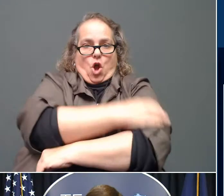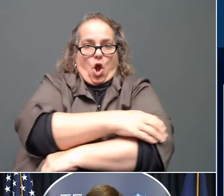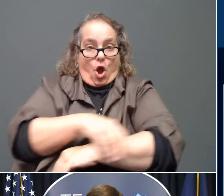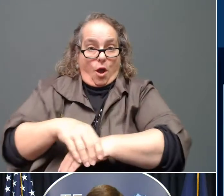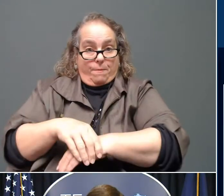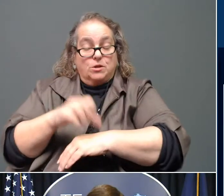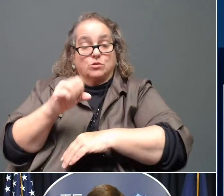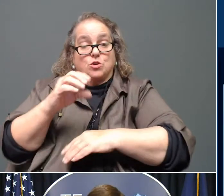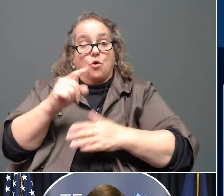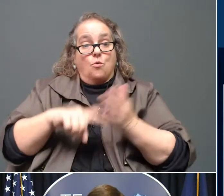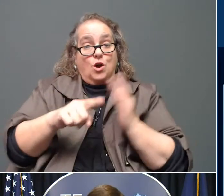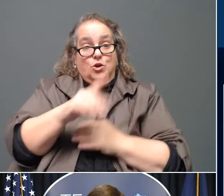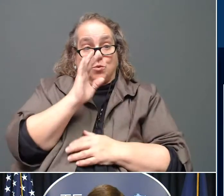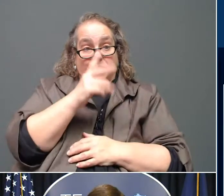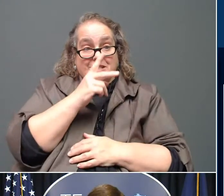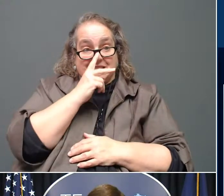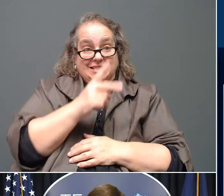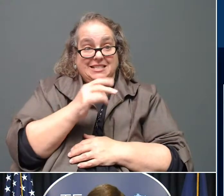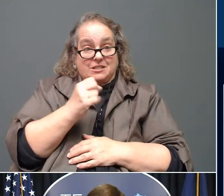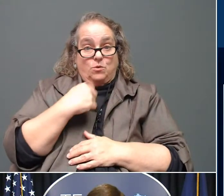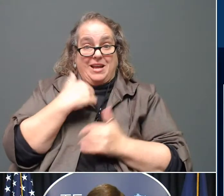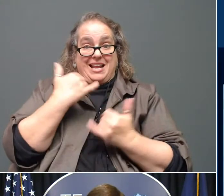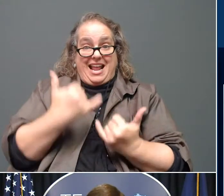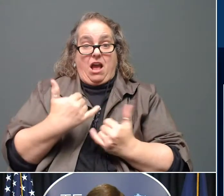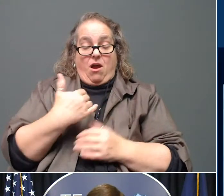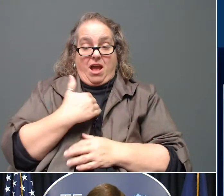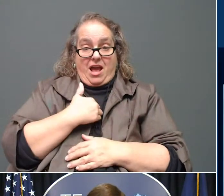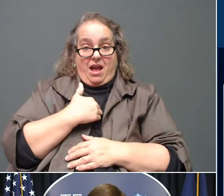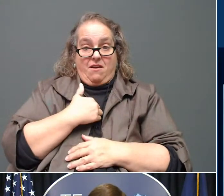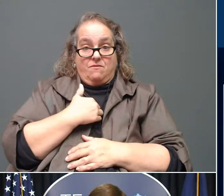see is we now have